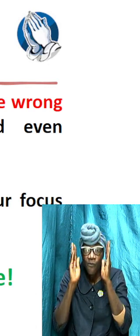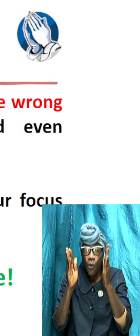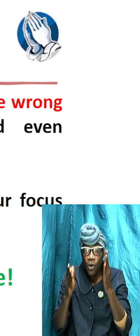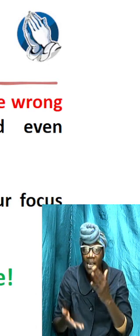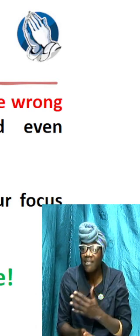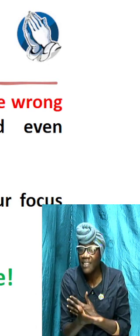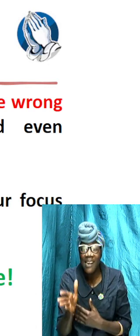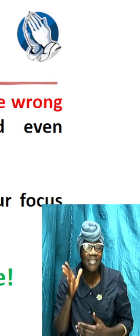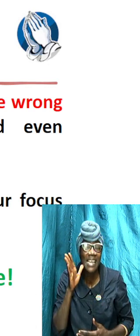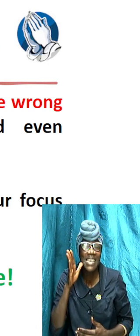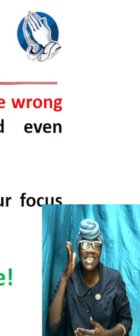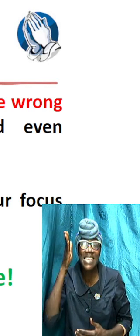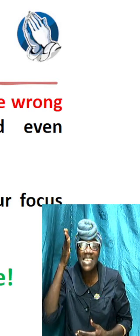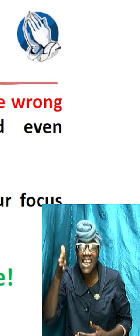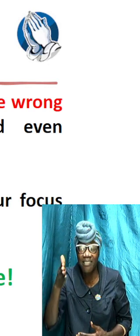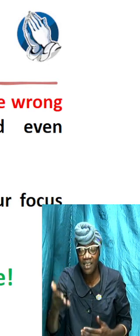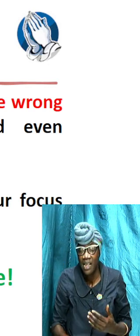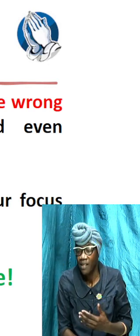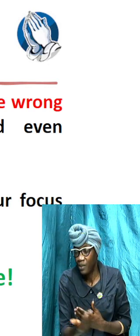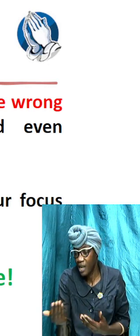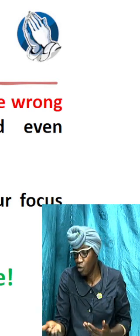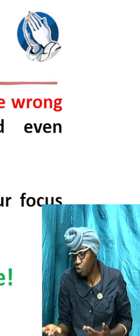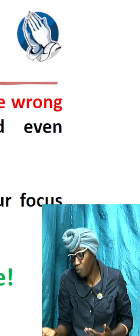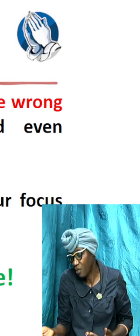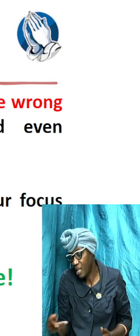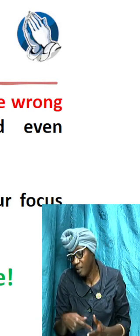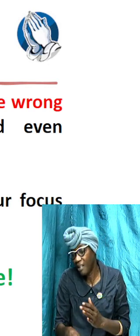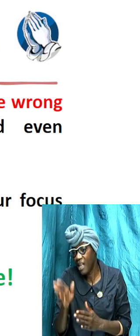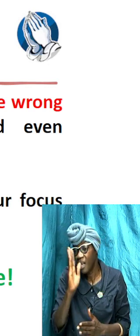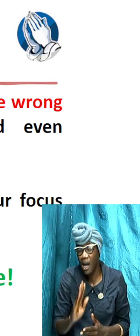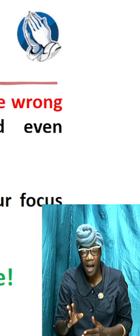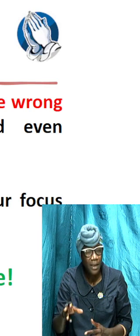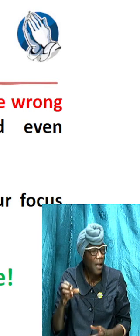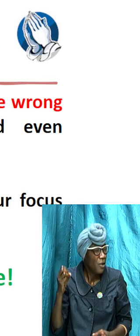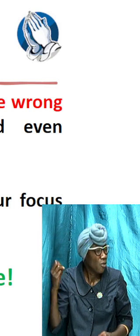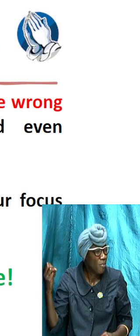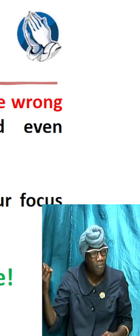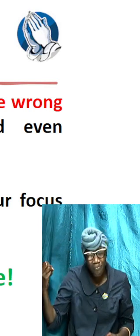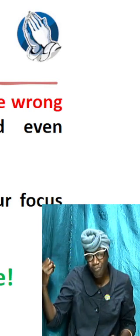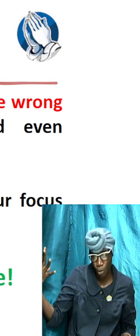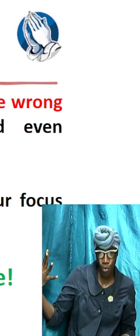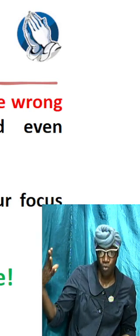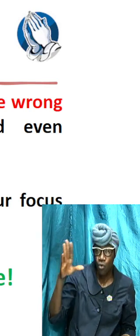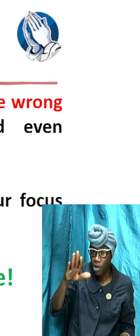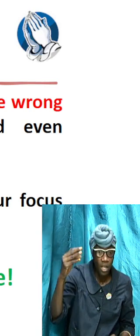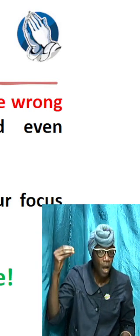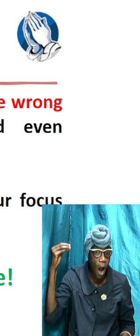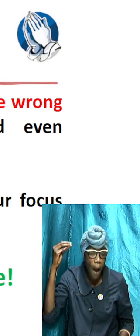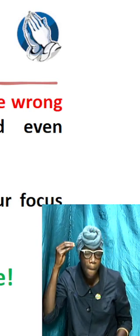some things in God that is going to blow your mind. Don't allow the devil to trip you up and to make